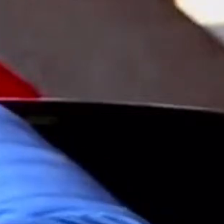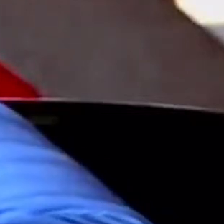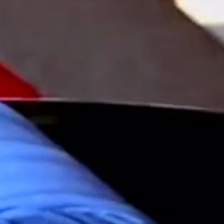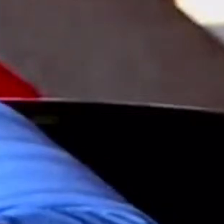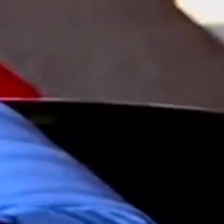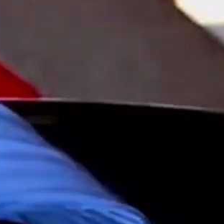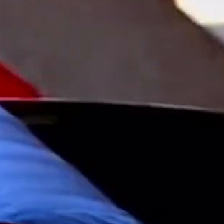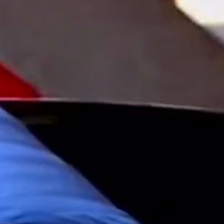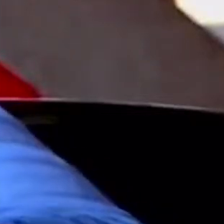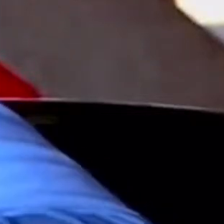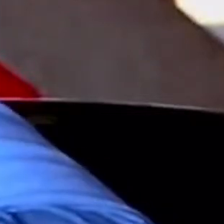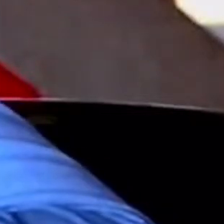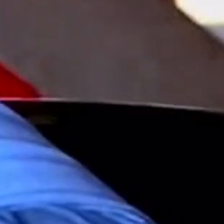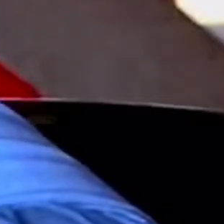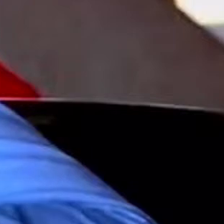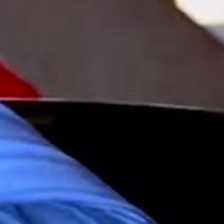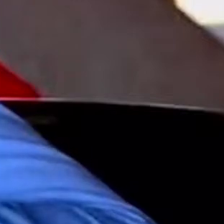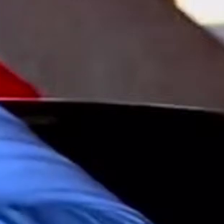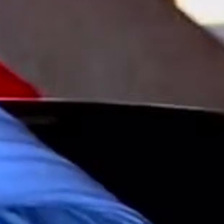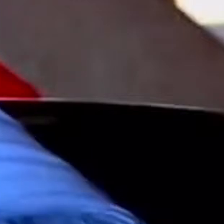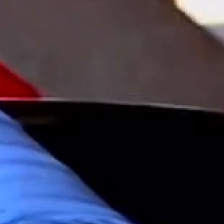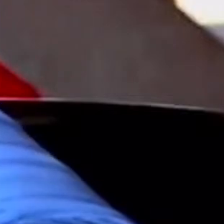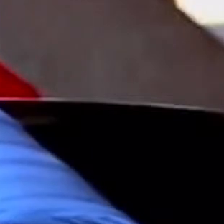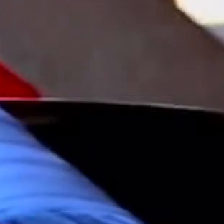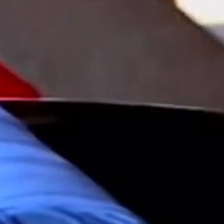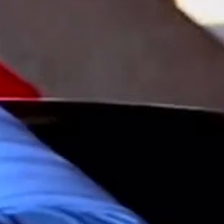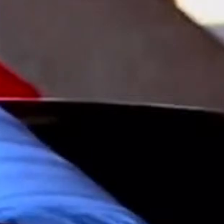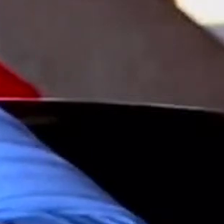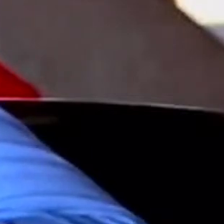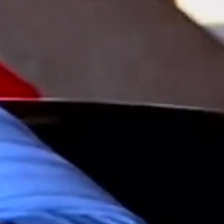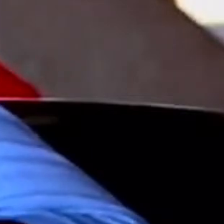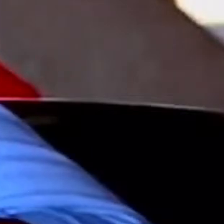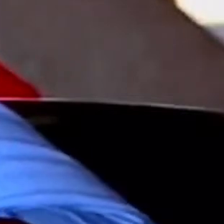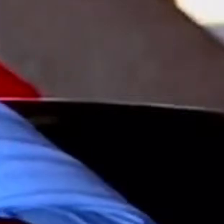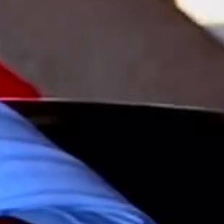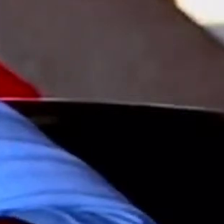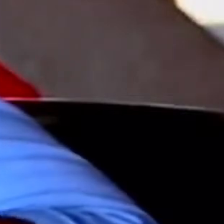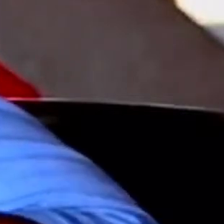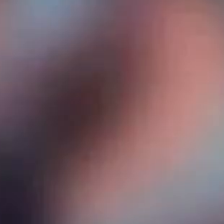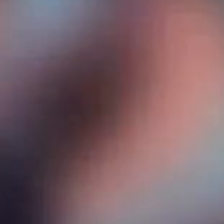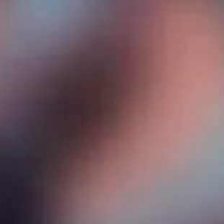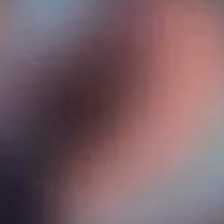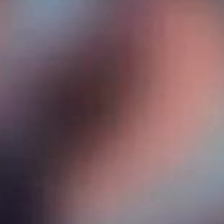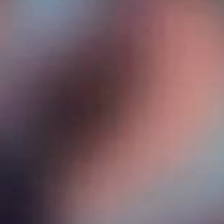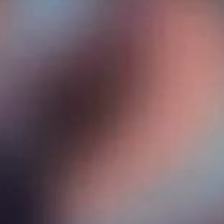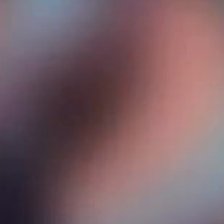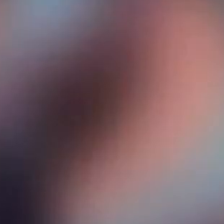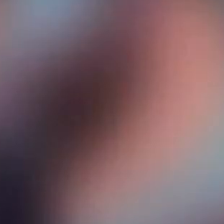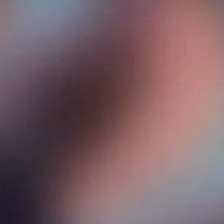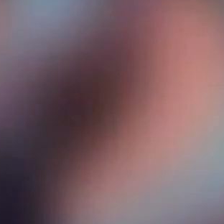them, because we know they will be empowering people that know what they are supposed to do.